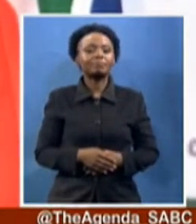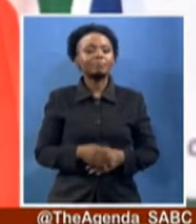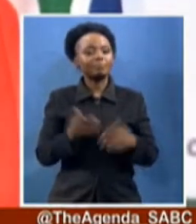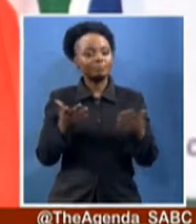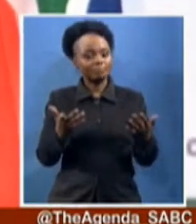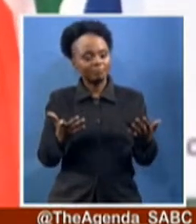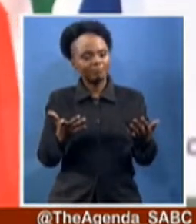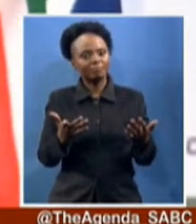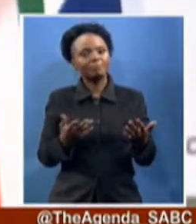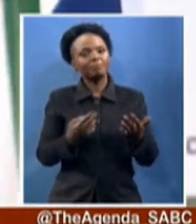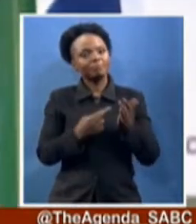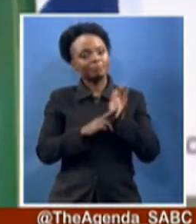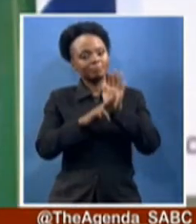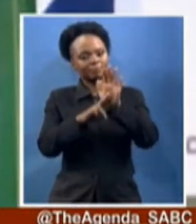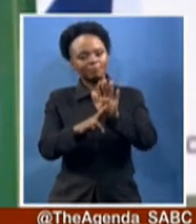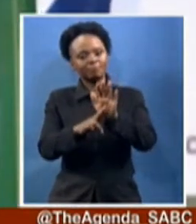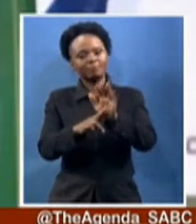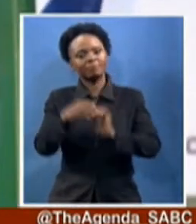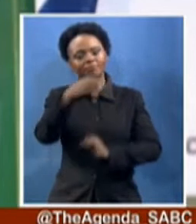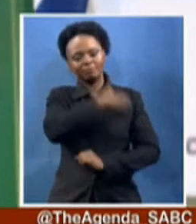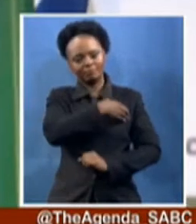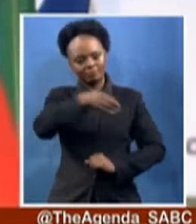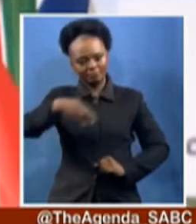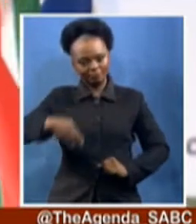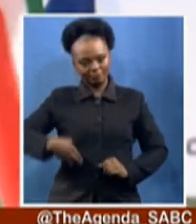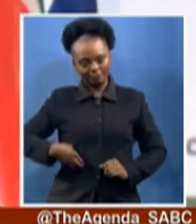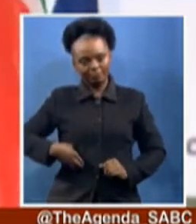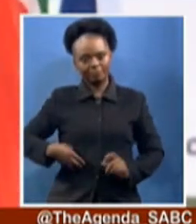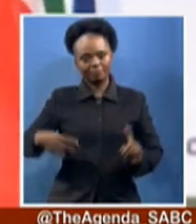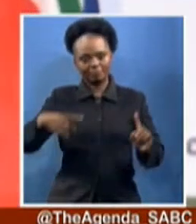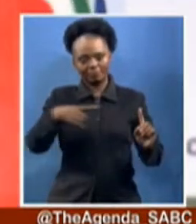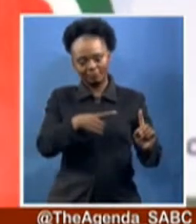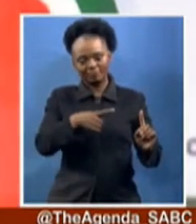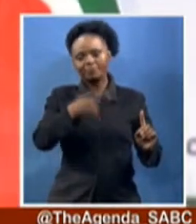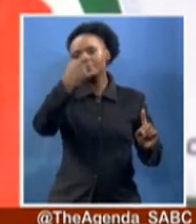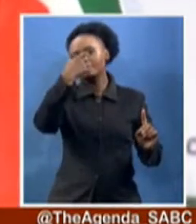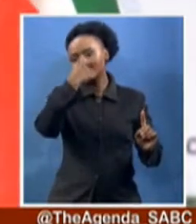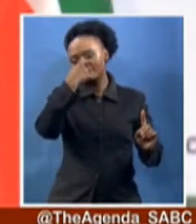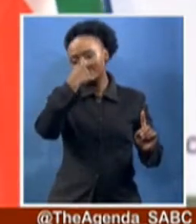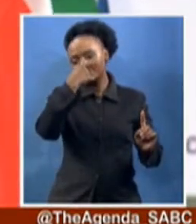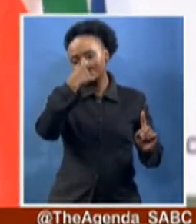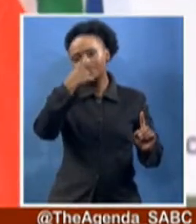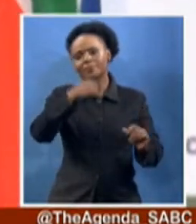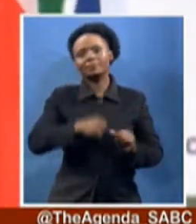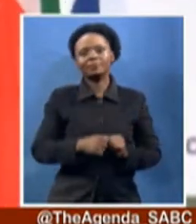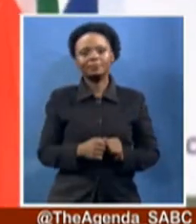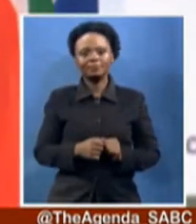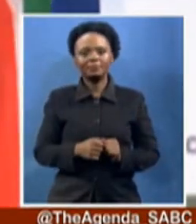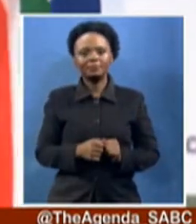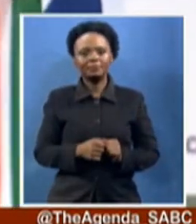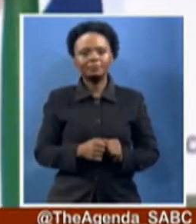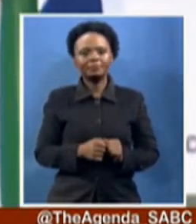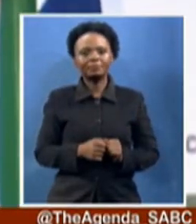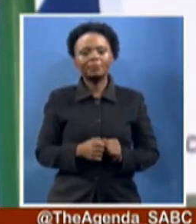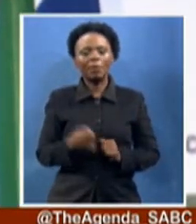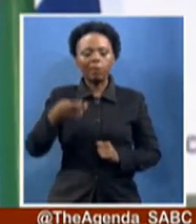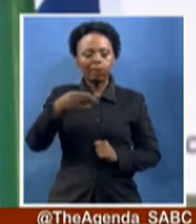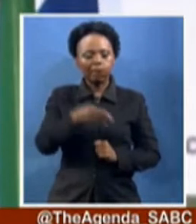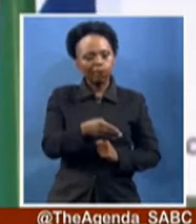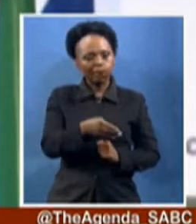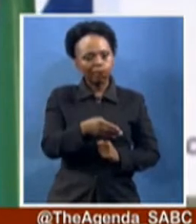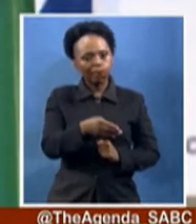Army, President, His Excellency, MC Ramaphosa.